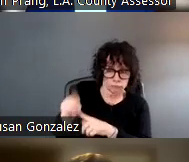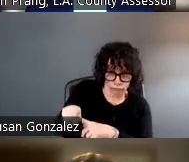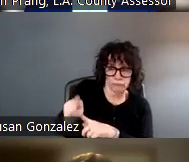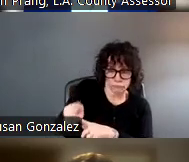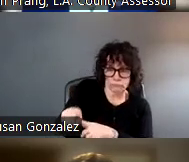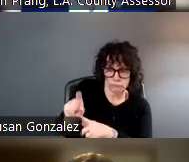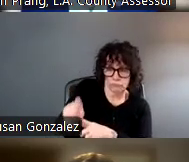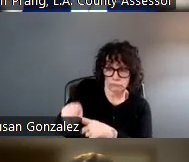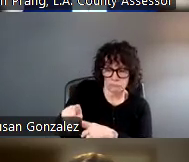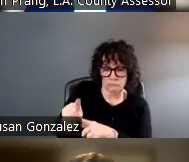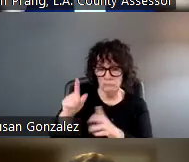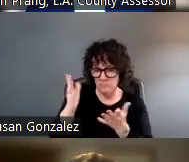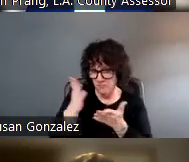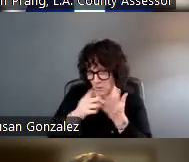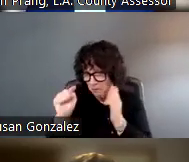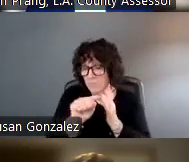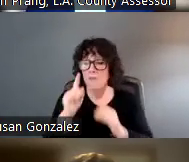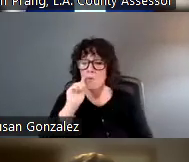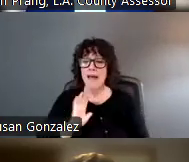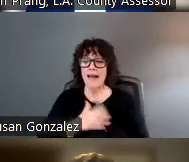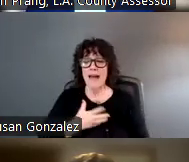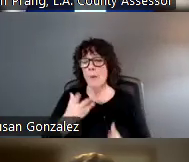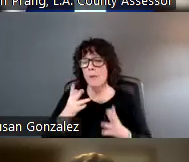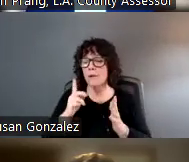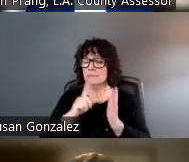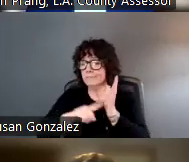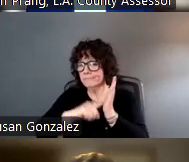physically to inspect the property. Our